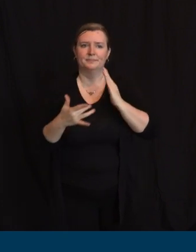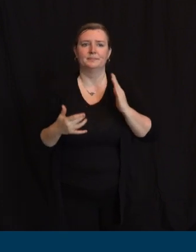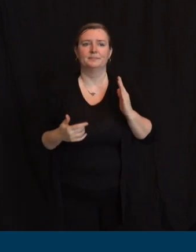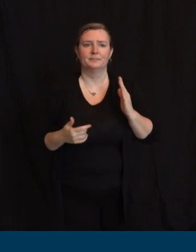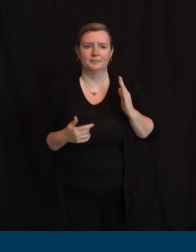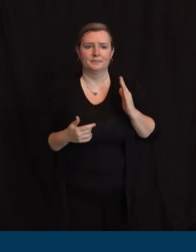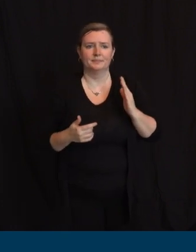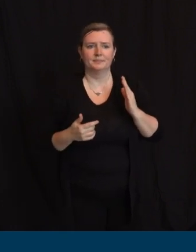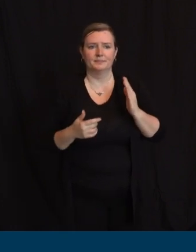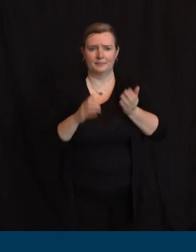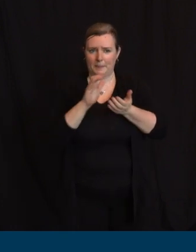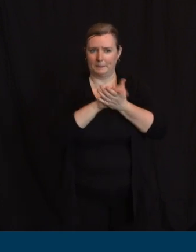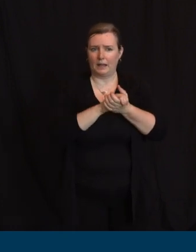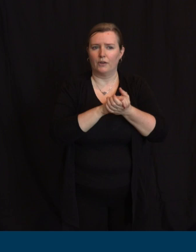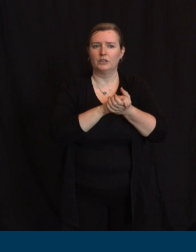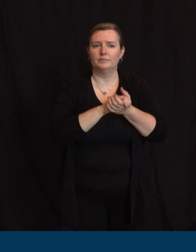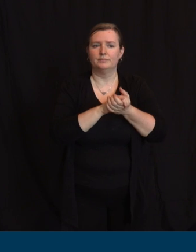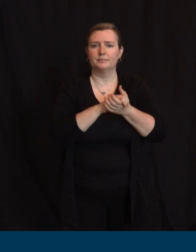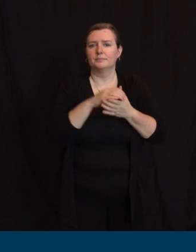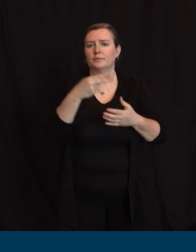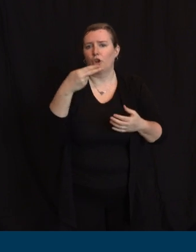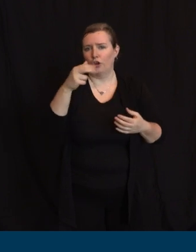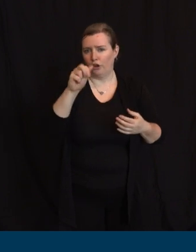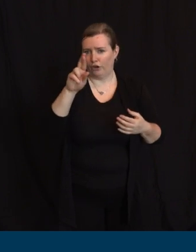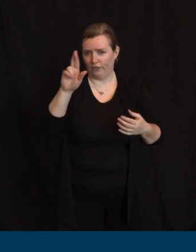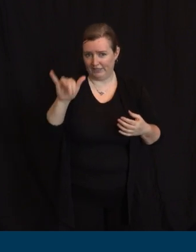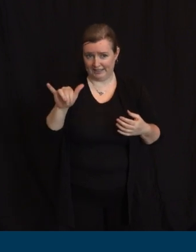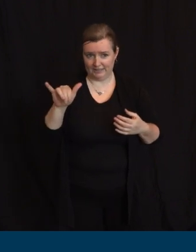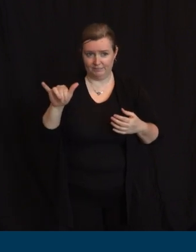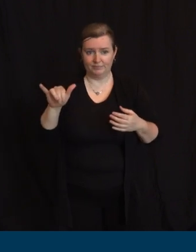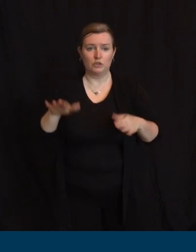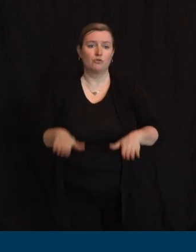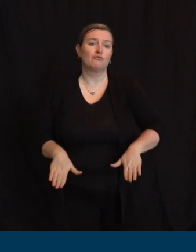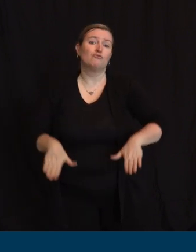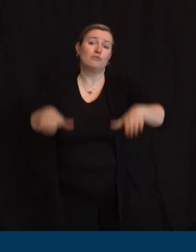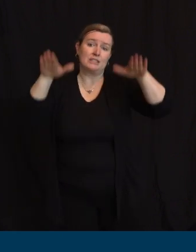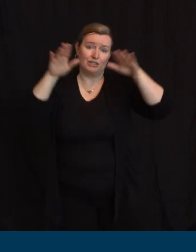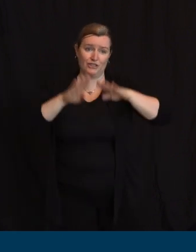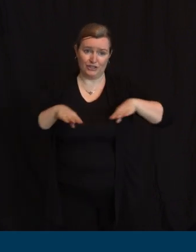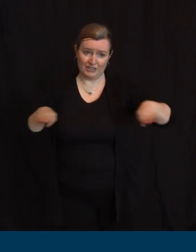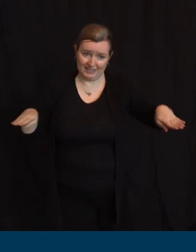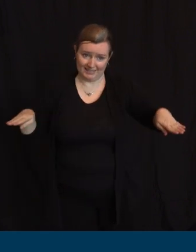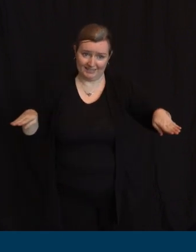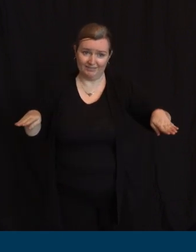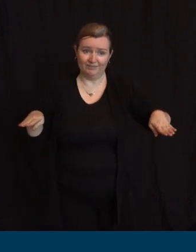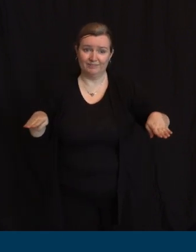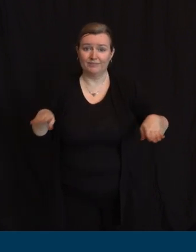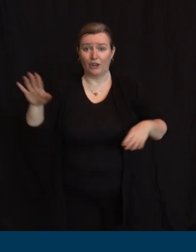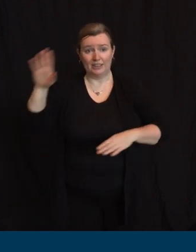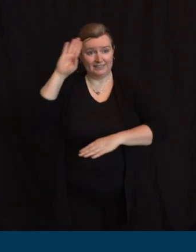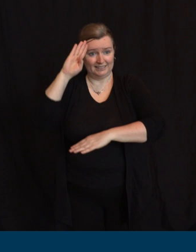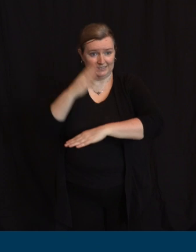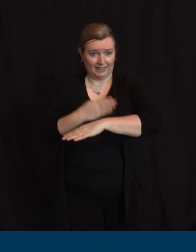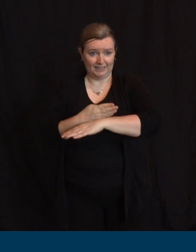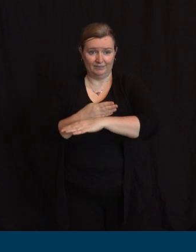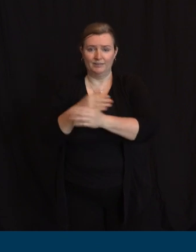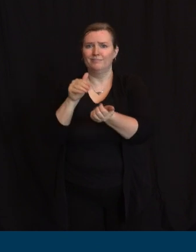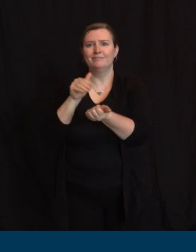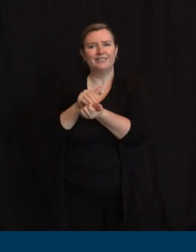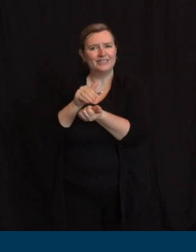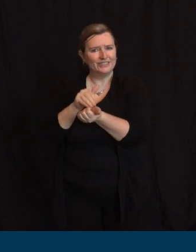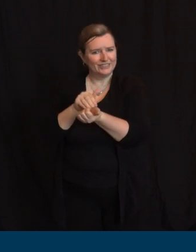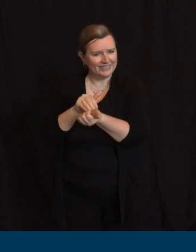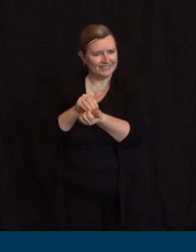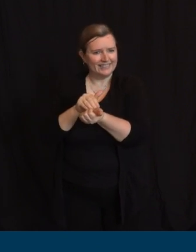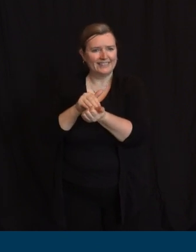she would raise a family. Their son Joseph, himself, by the way, a medical doctor working in East Orange, and I spoke to him